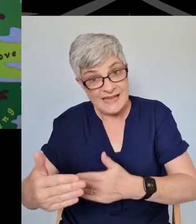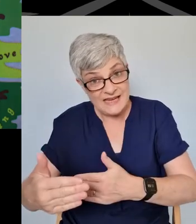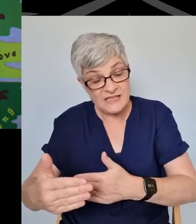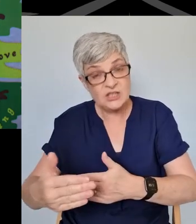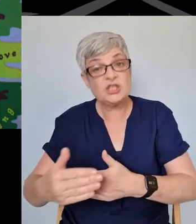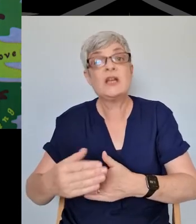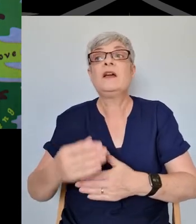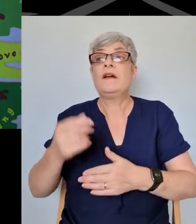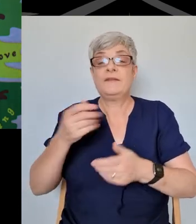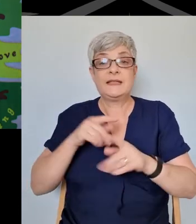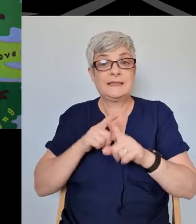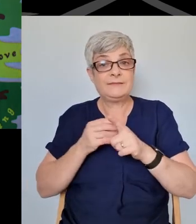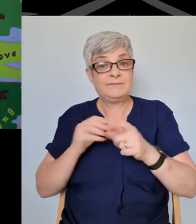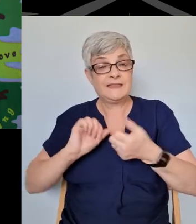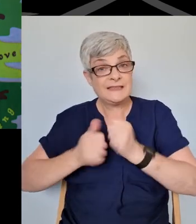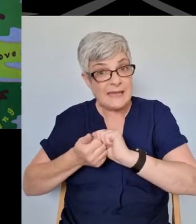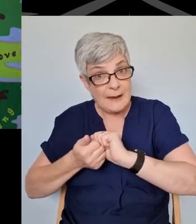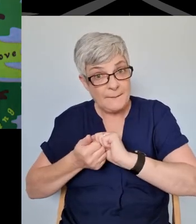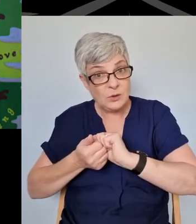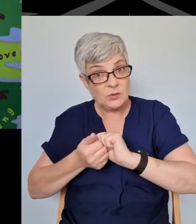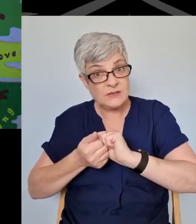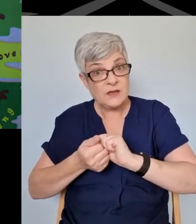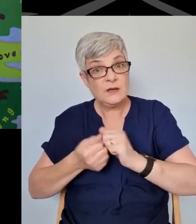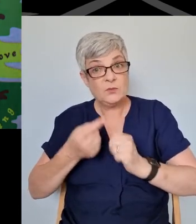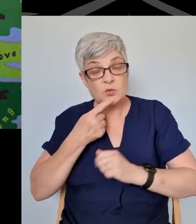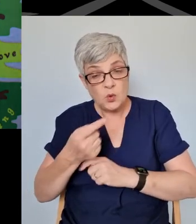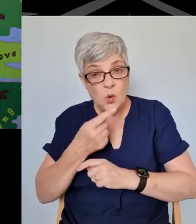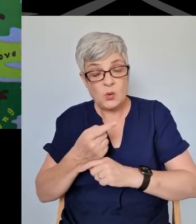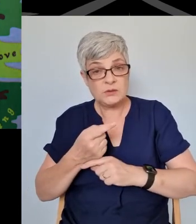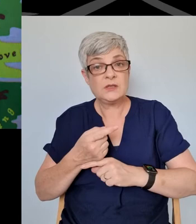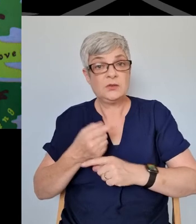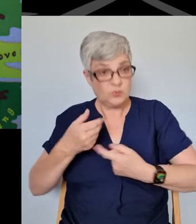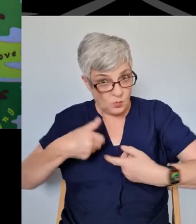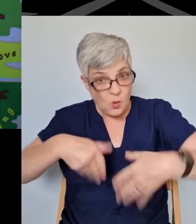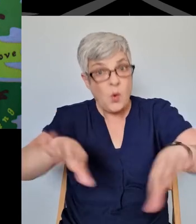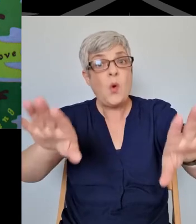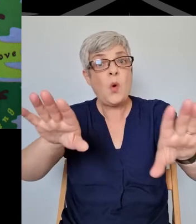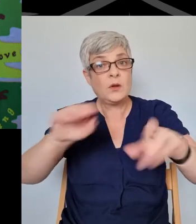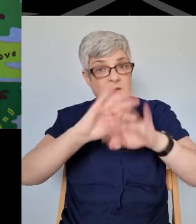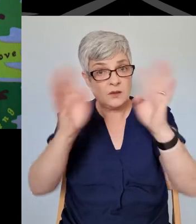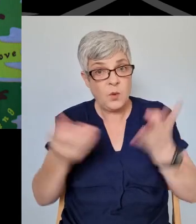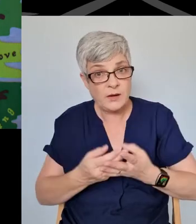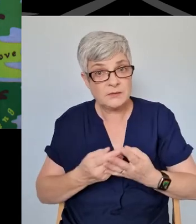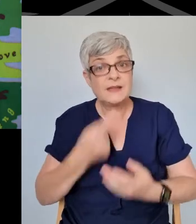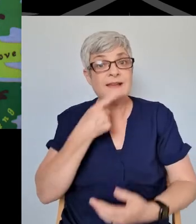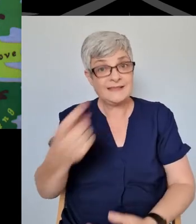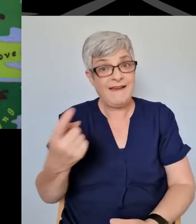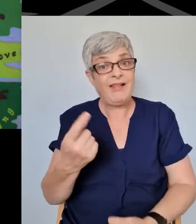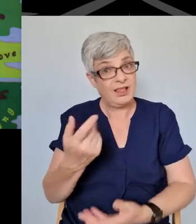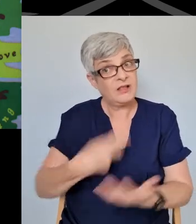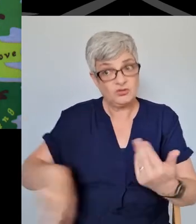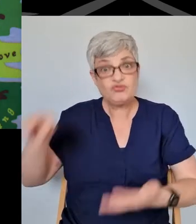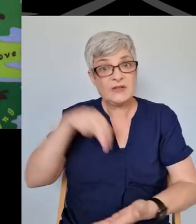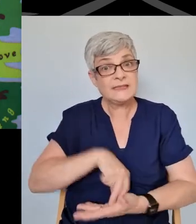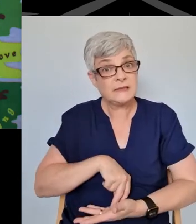commissioned and empowered to be God's living agents and witnesses in the world, declaring that he is risen.